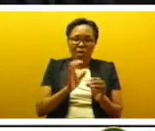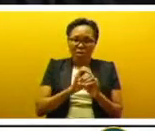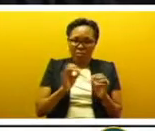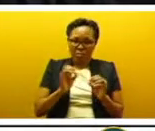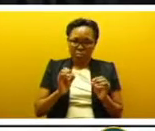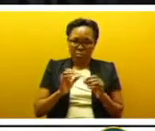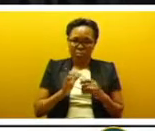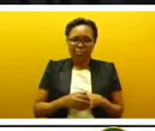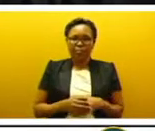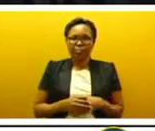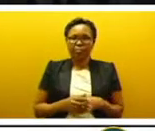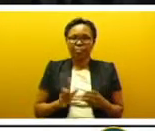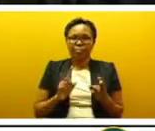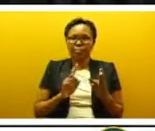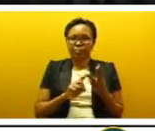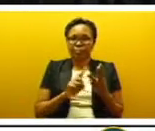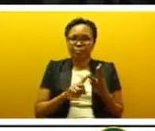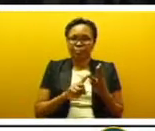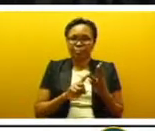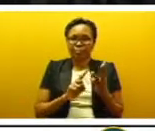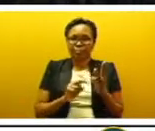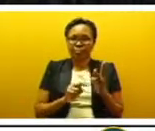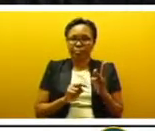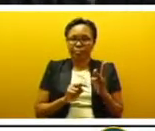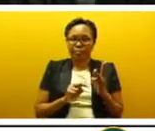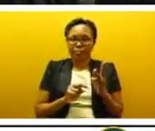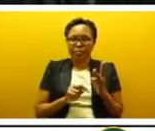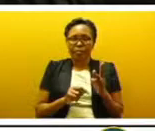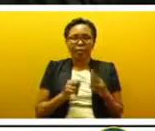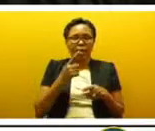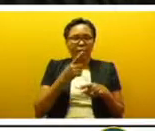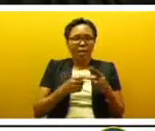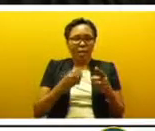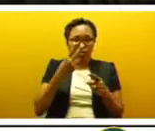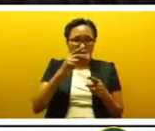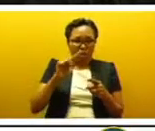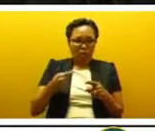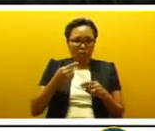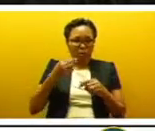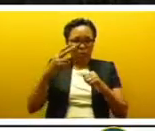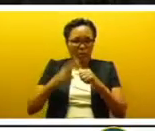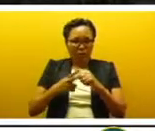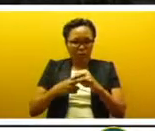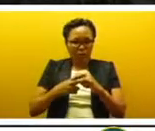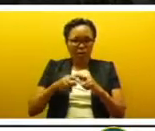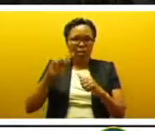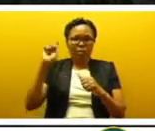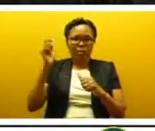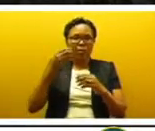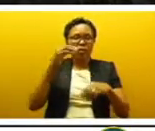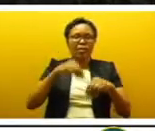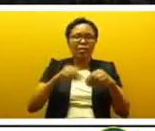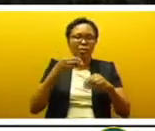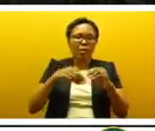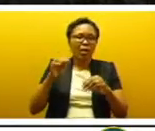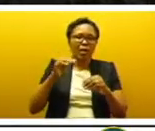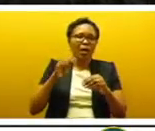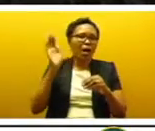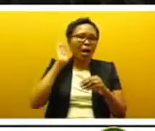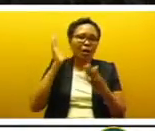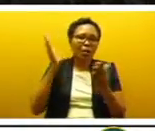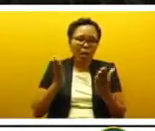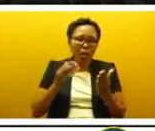issue was that in 2007, the presidential elections were held by the High Court under its